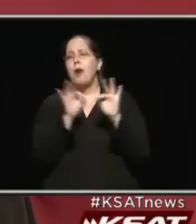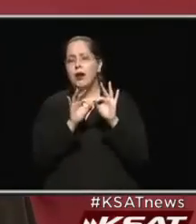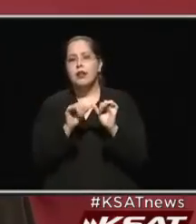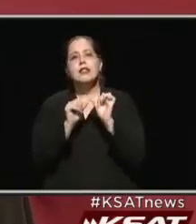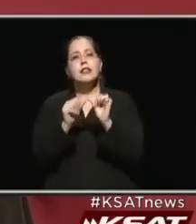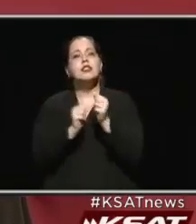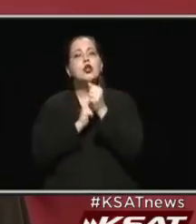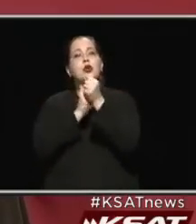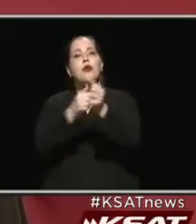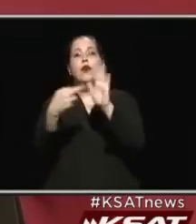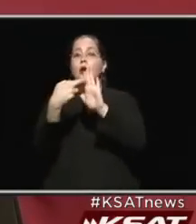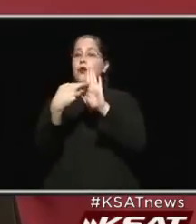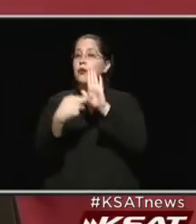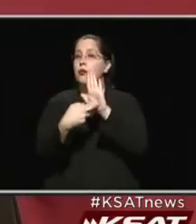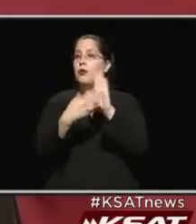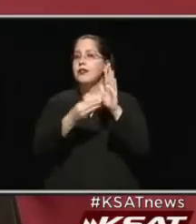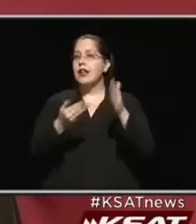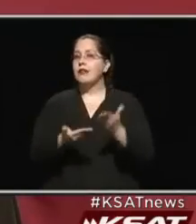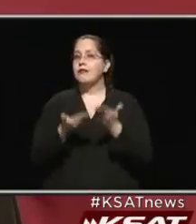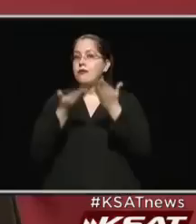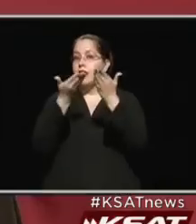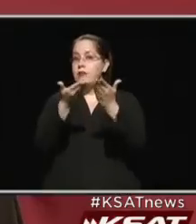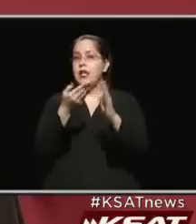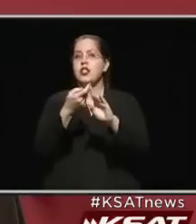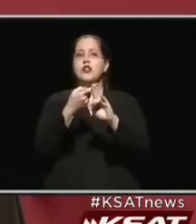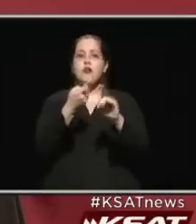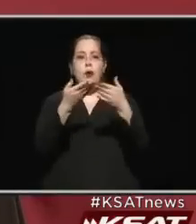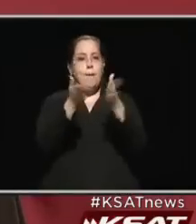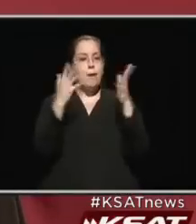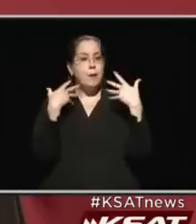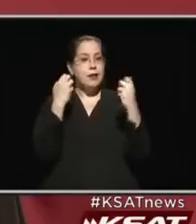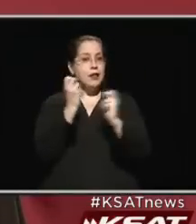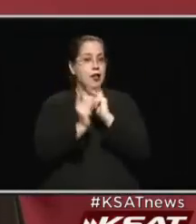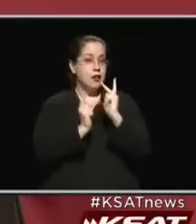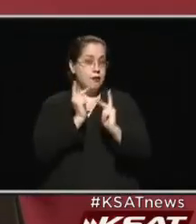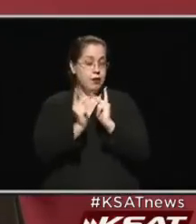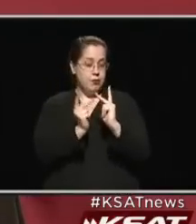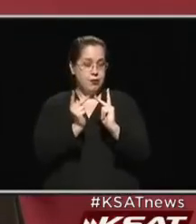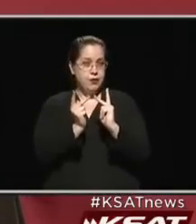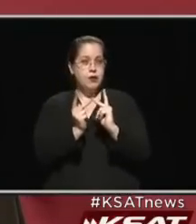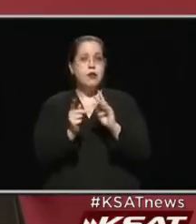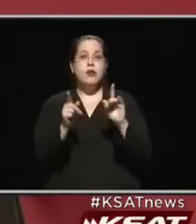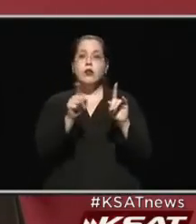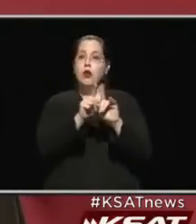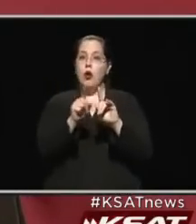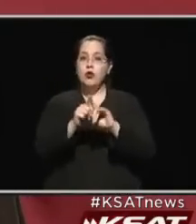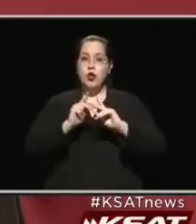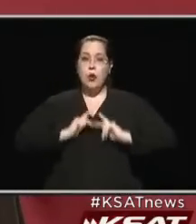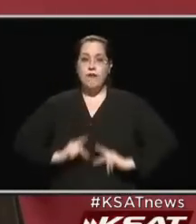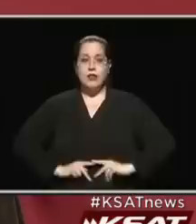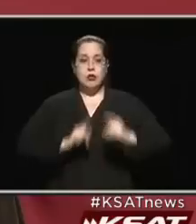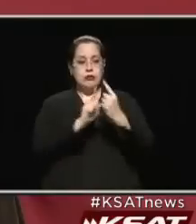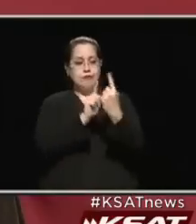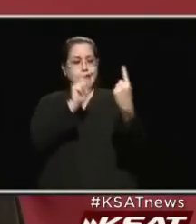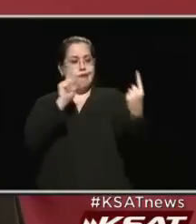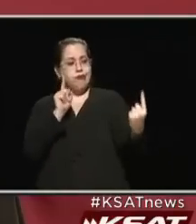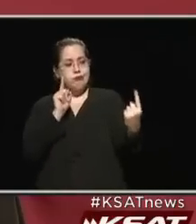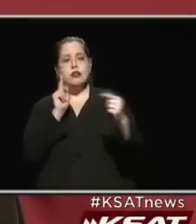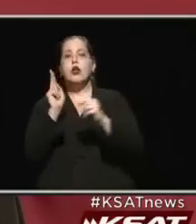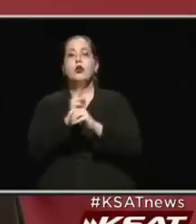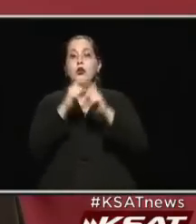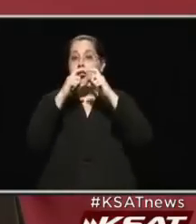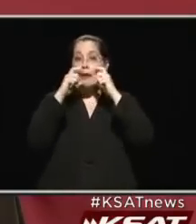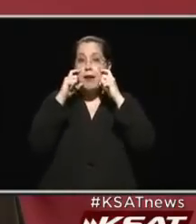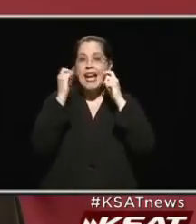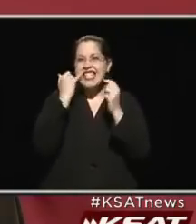follow the guidelines and recommendations of our public health professionals, including our physical distancing and the wearing of masks if